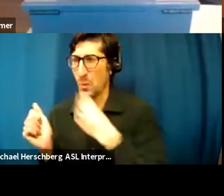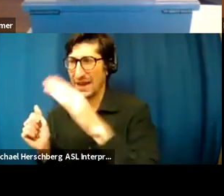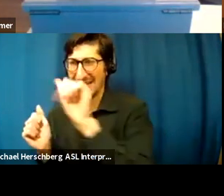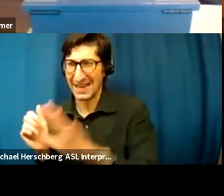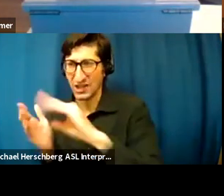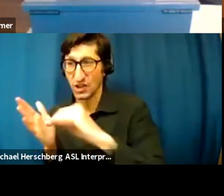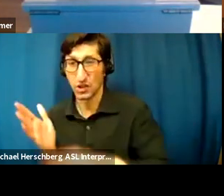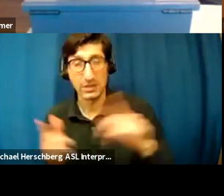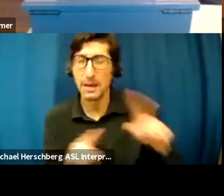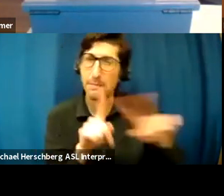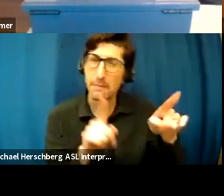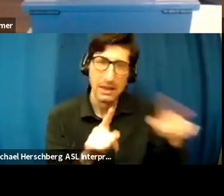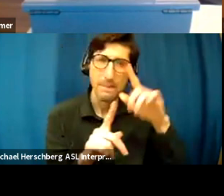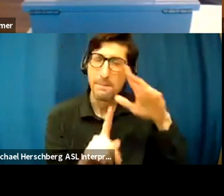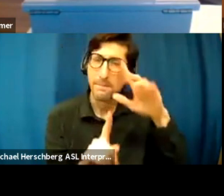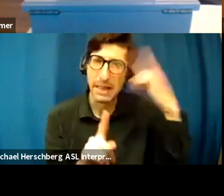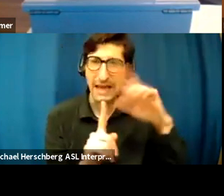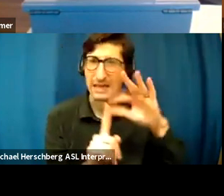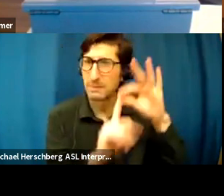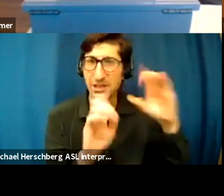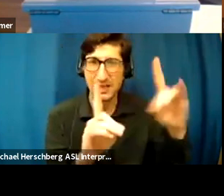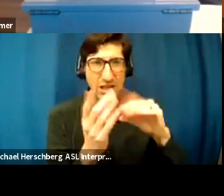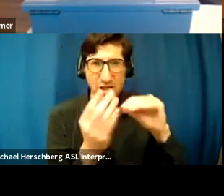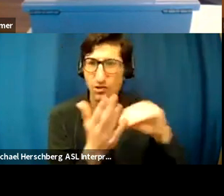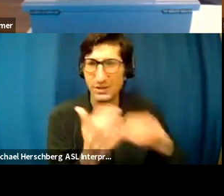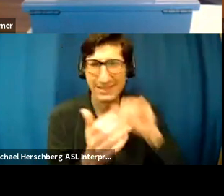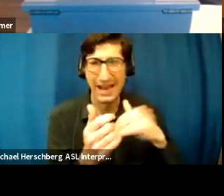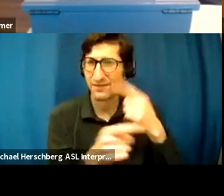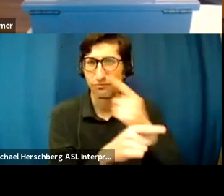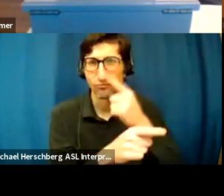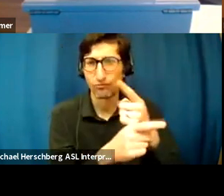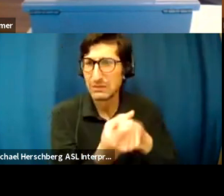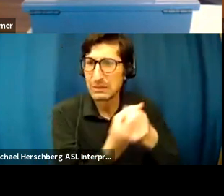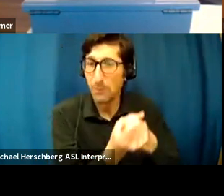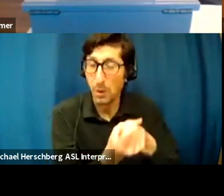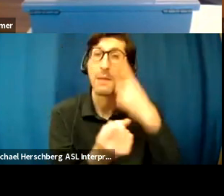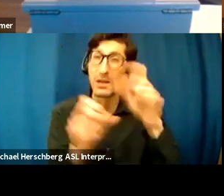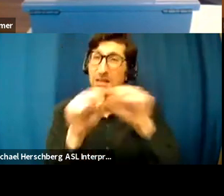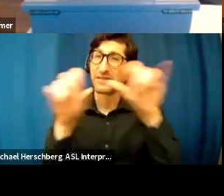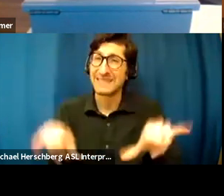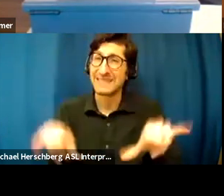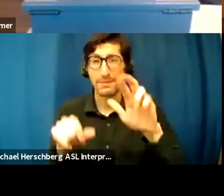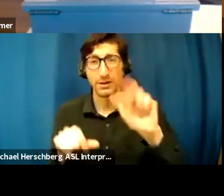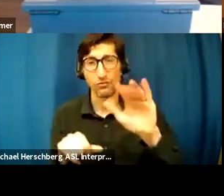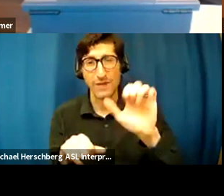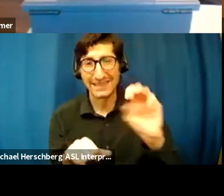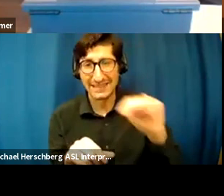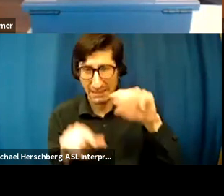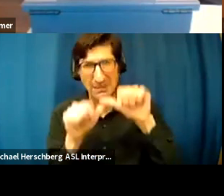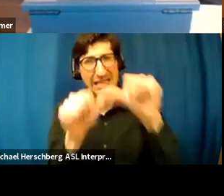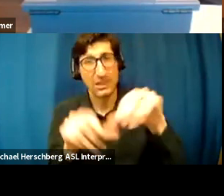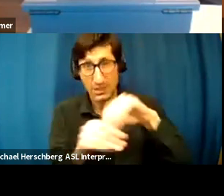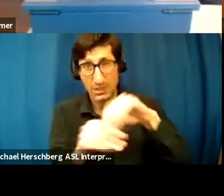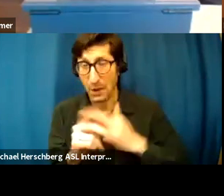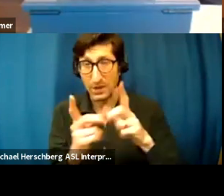the lack of support Black and special education students are not being provided at these schools. It is because of the systemic racism in our district that will continue if we don't